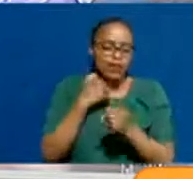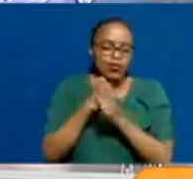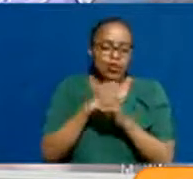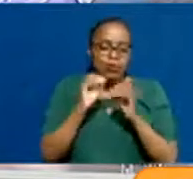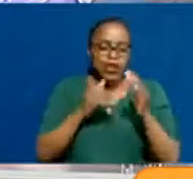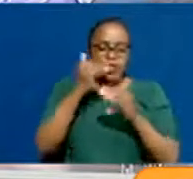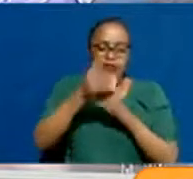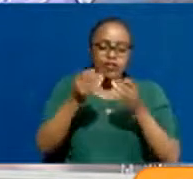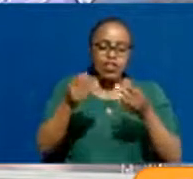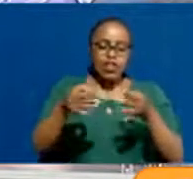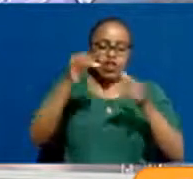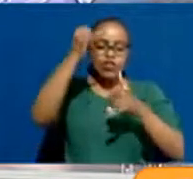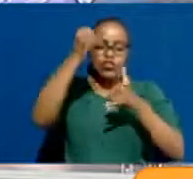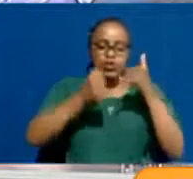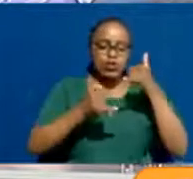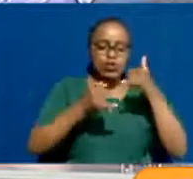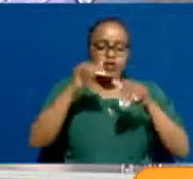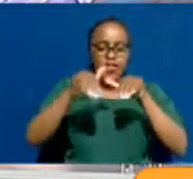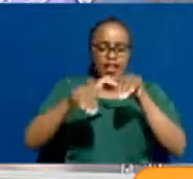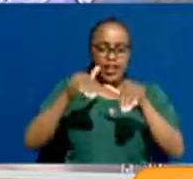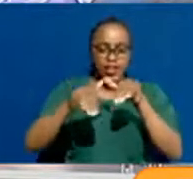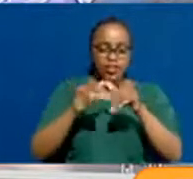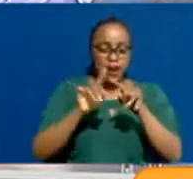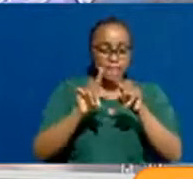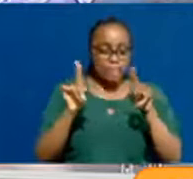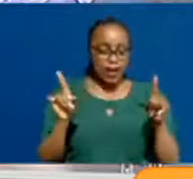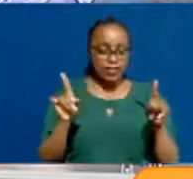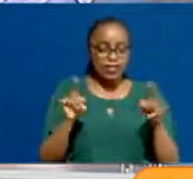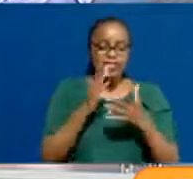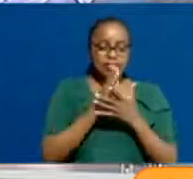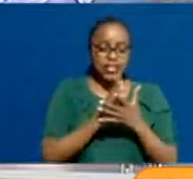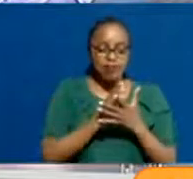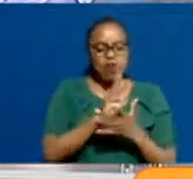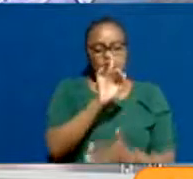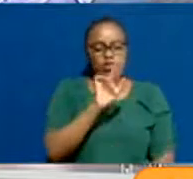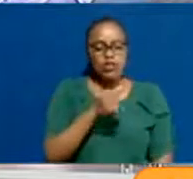upon official conclusion of the polls. However, some